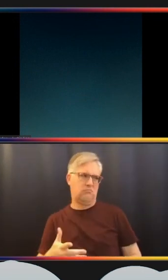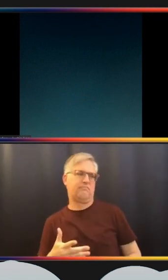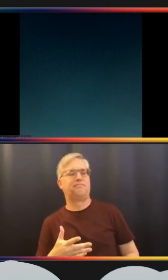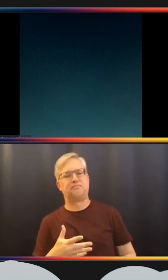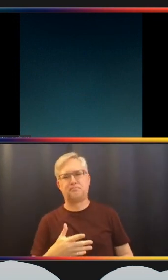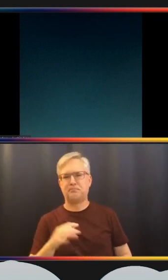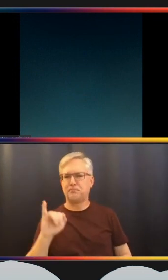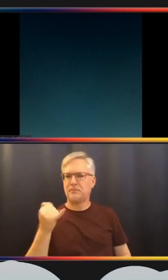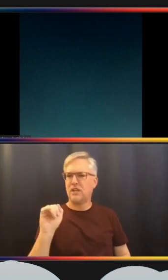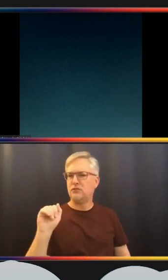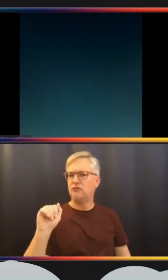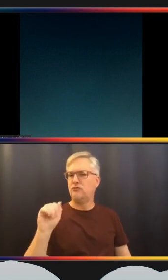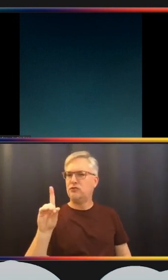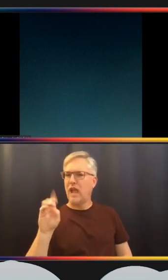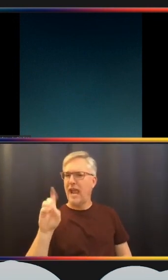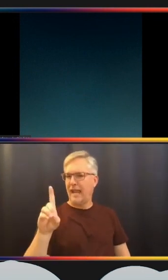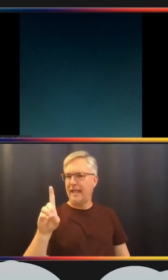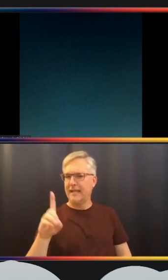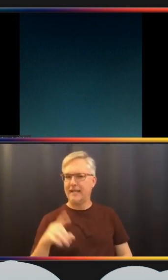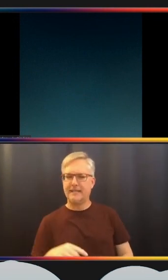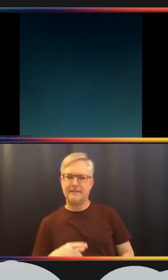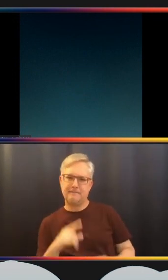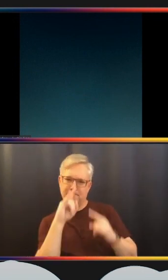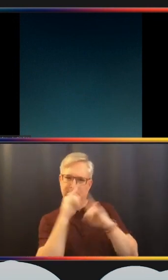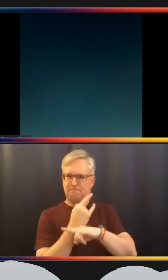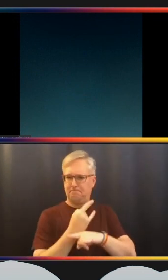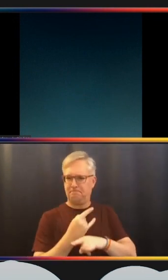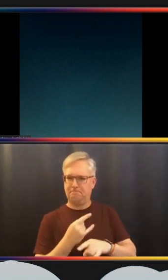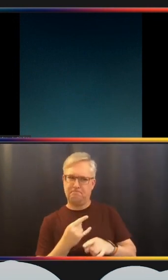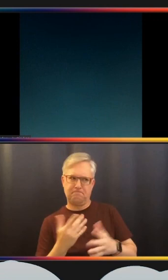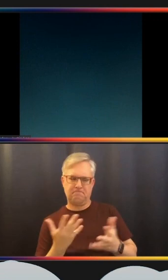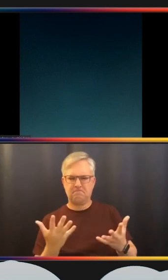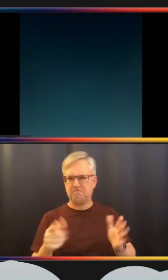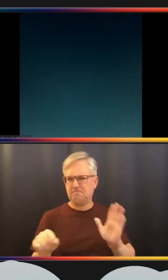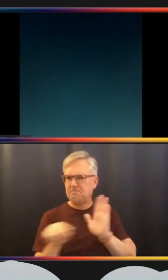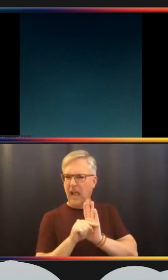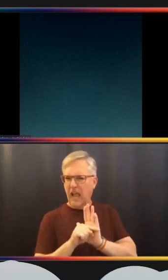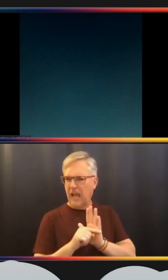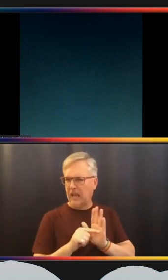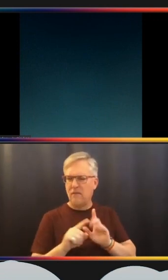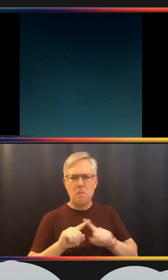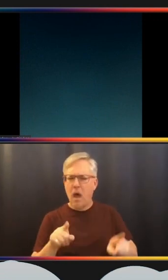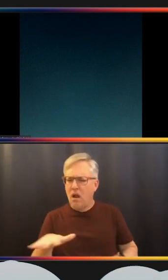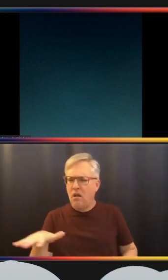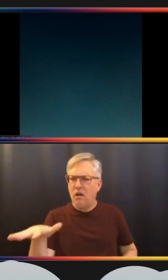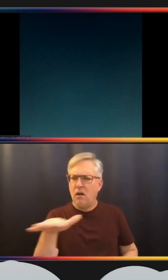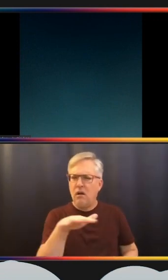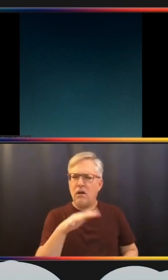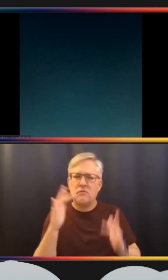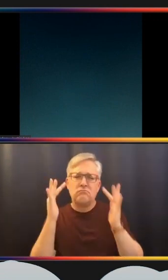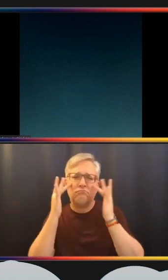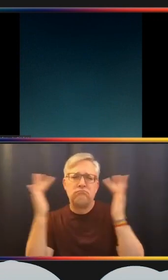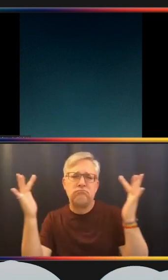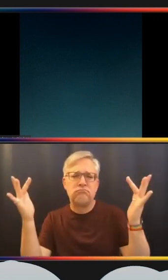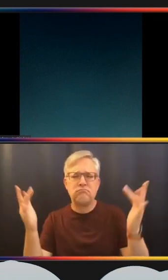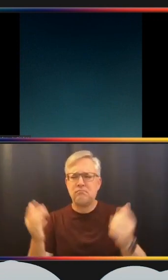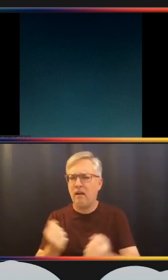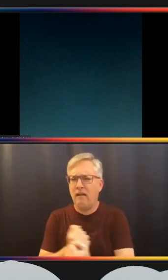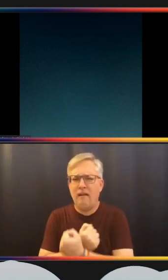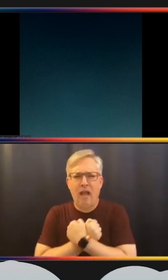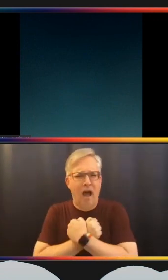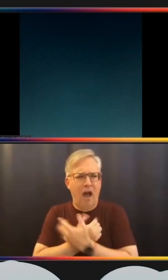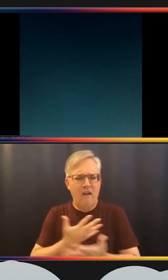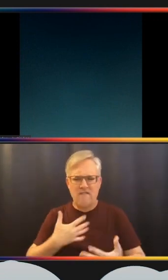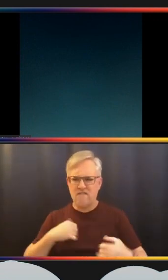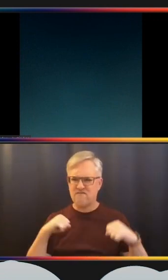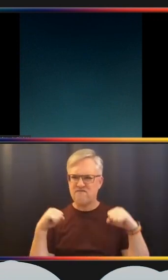negative emotions, and still they are so filled with love and light and so much fight and